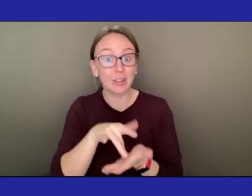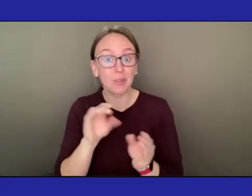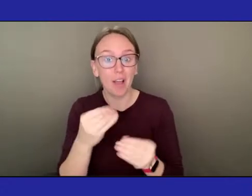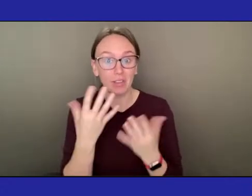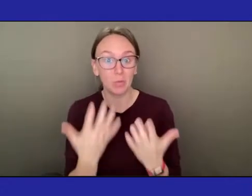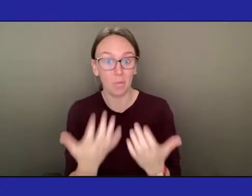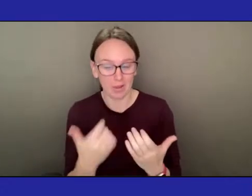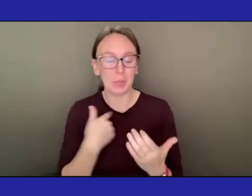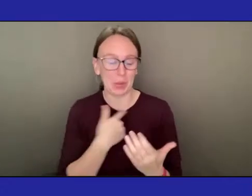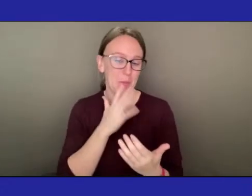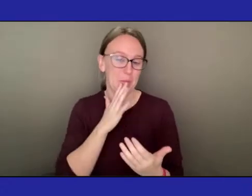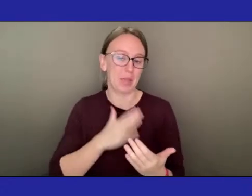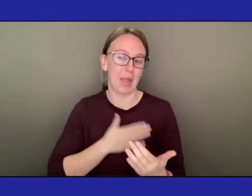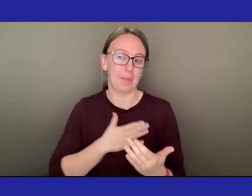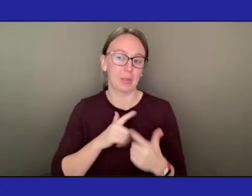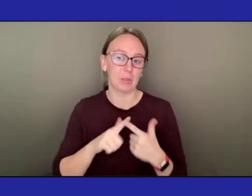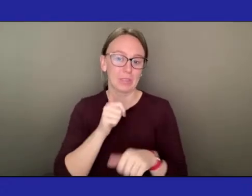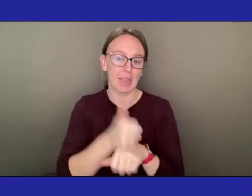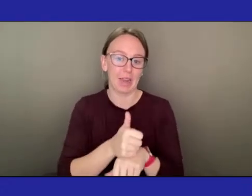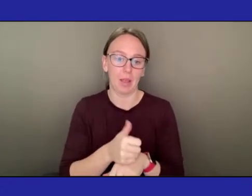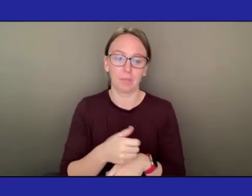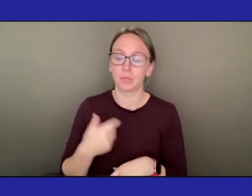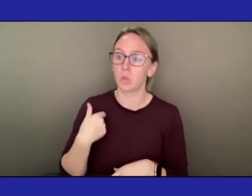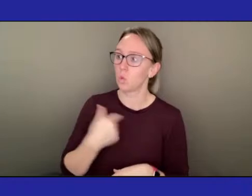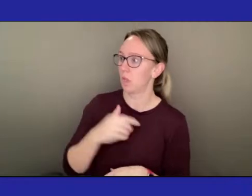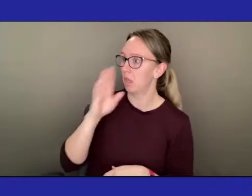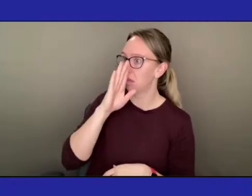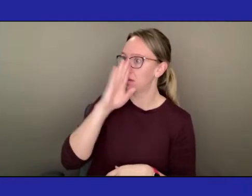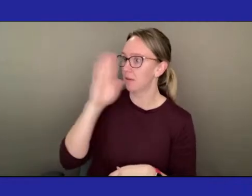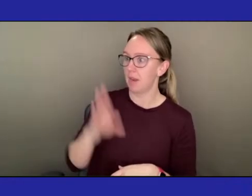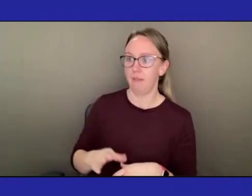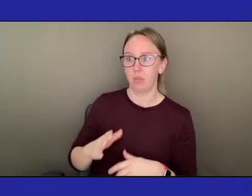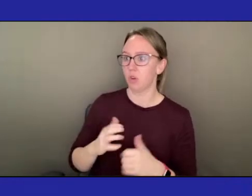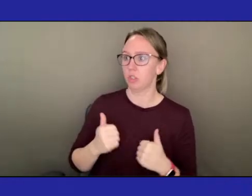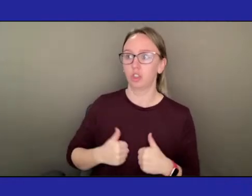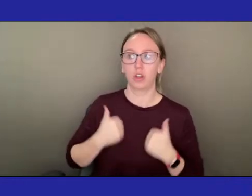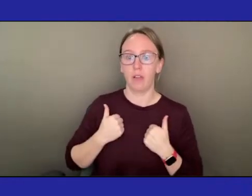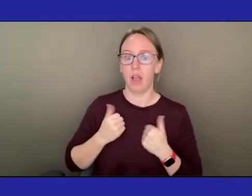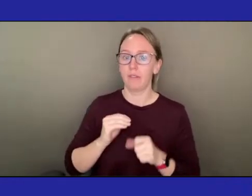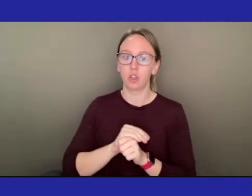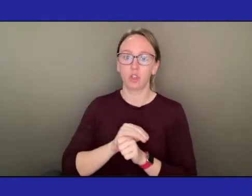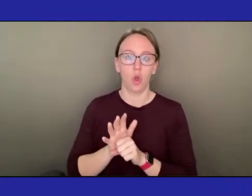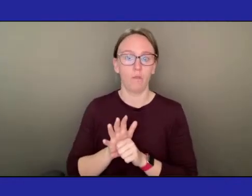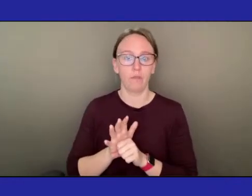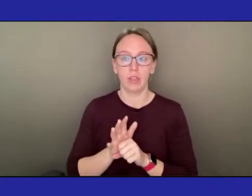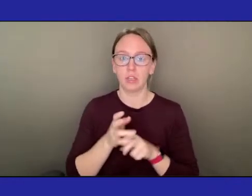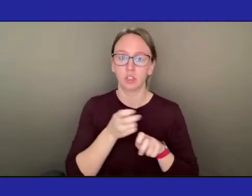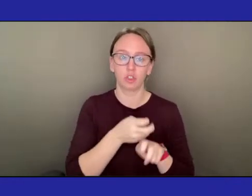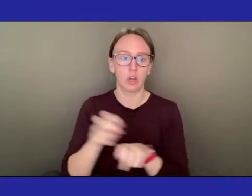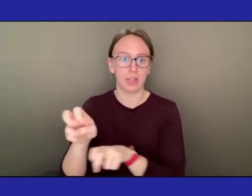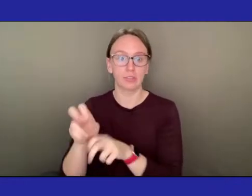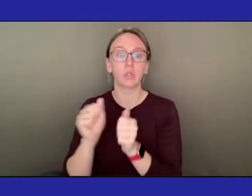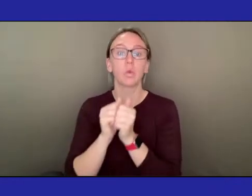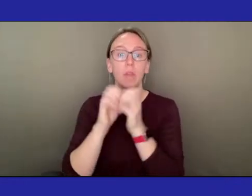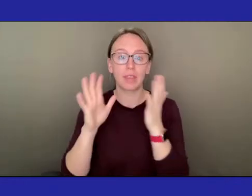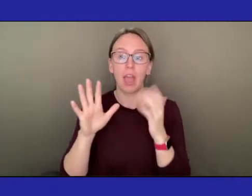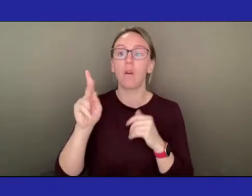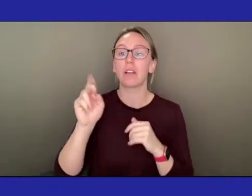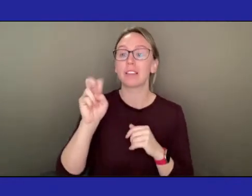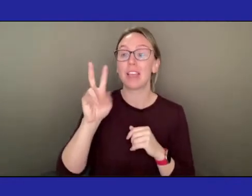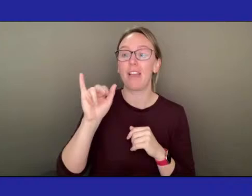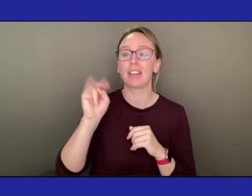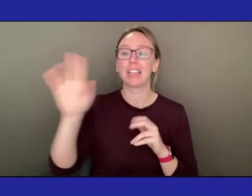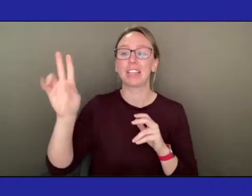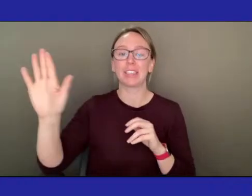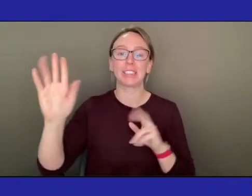well. We certainly never would have survived COVID transfers were it not for Kevin's crackers and water, because otherwise we wouldn't